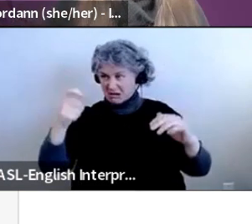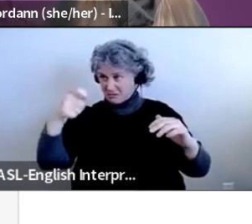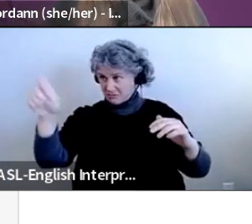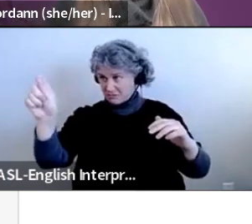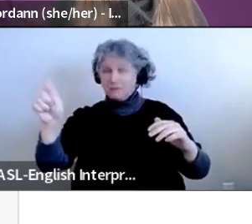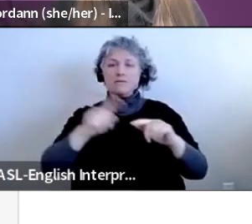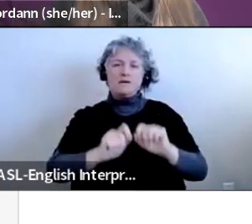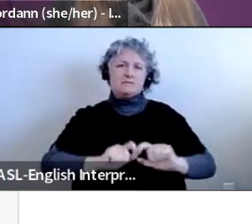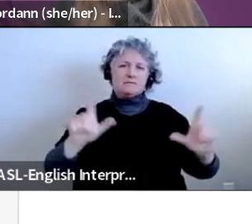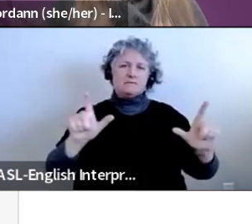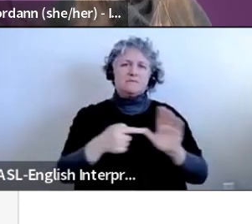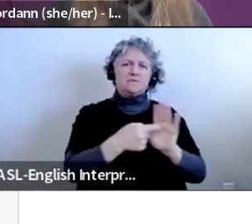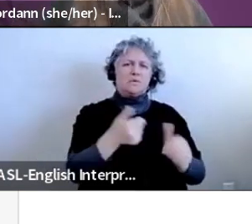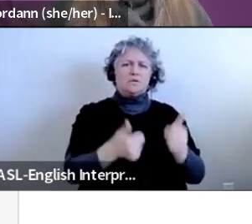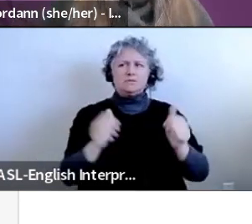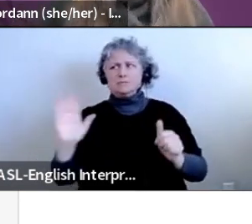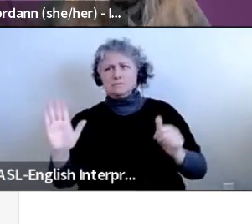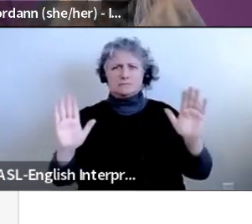know which budget to show you.